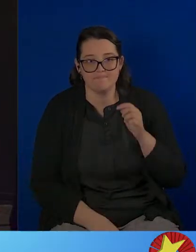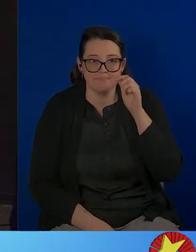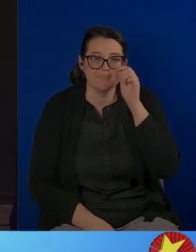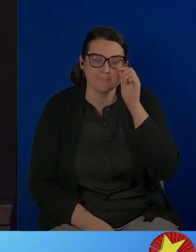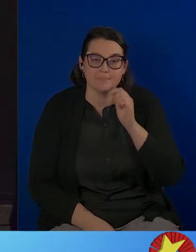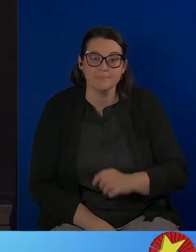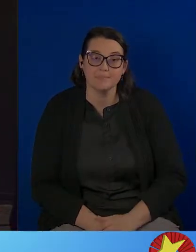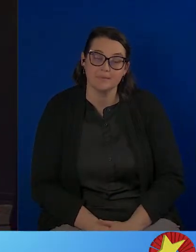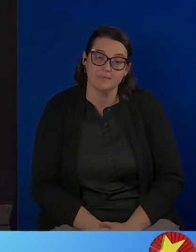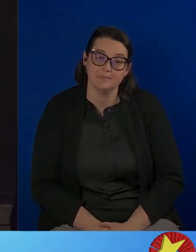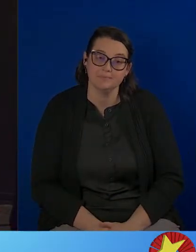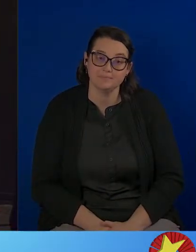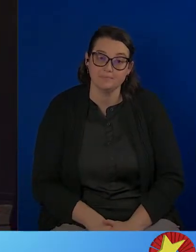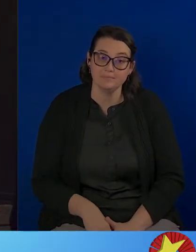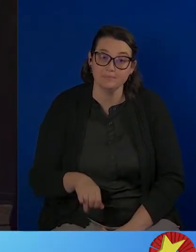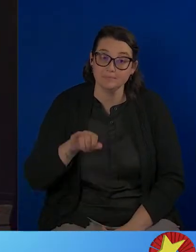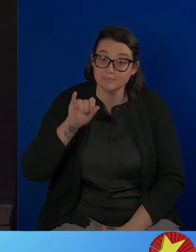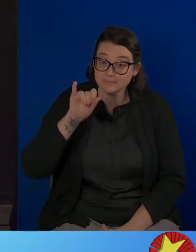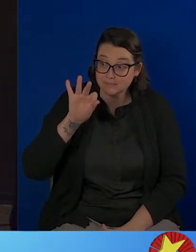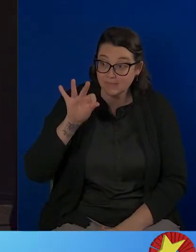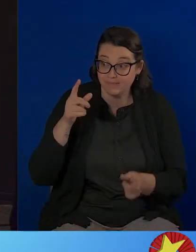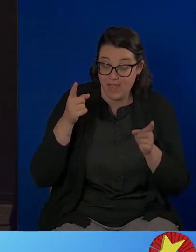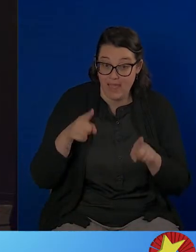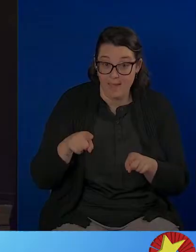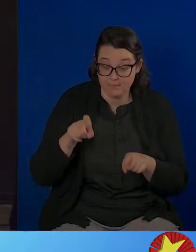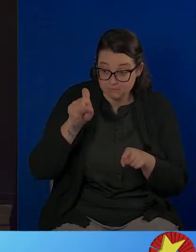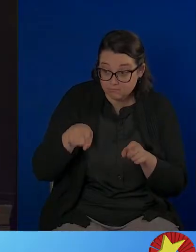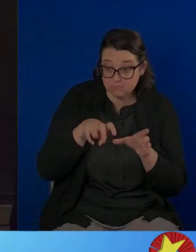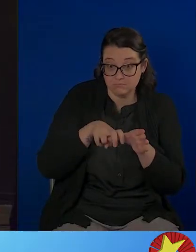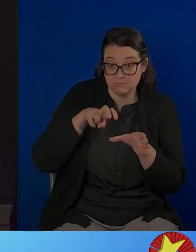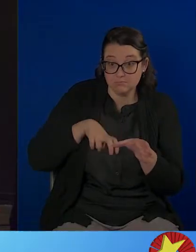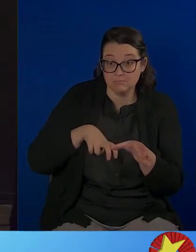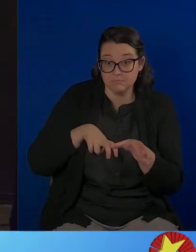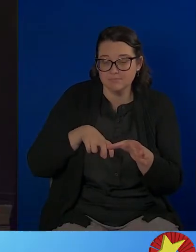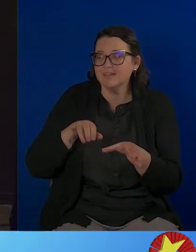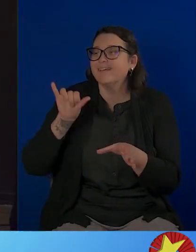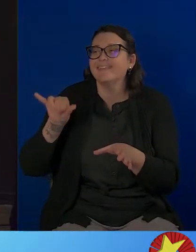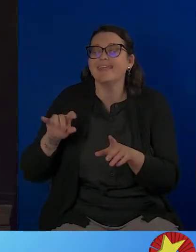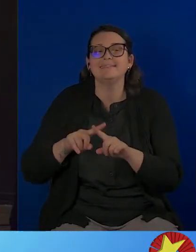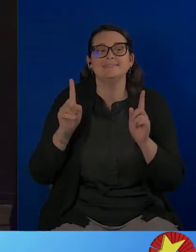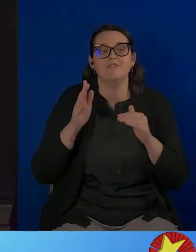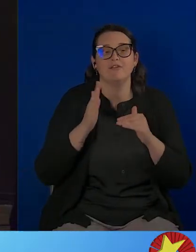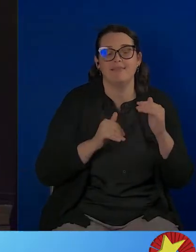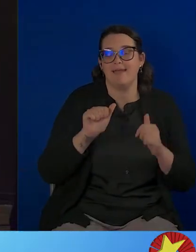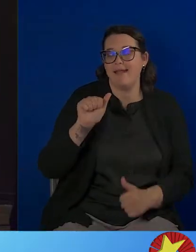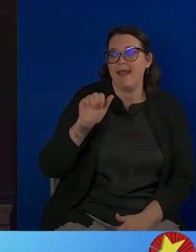If you were to recuse yourself, understand that a recusal is different than an abstention.